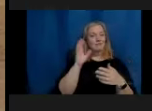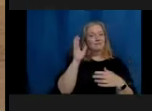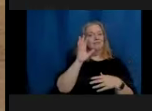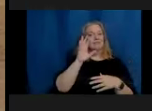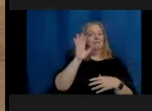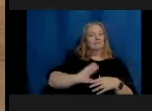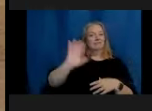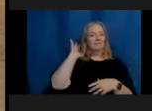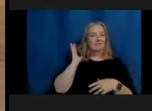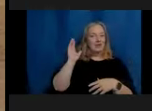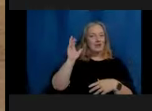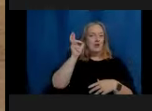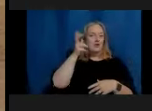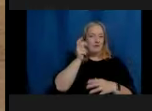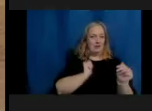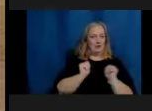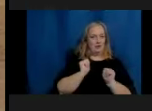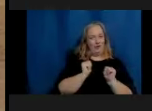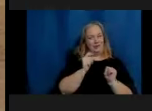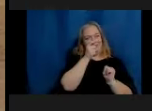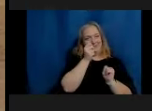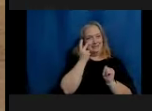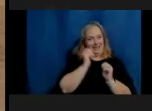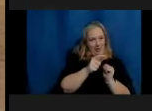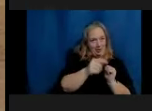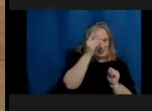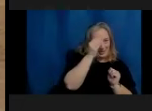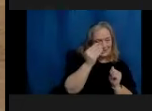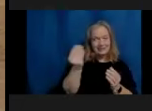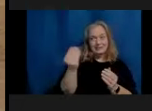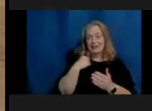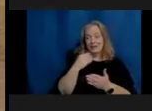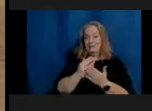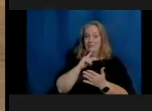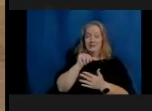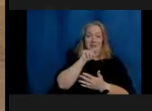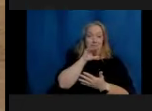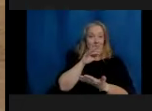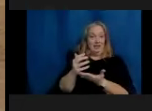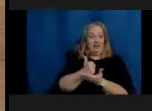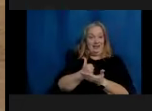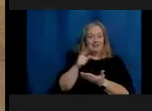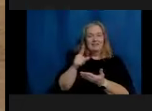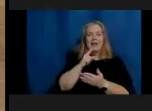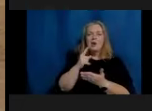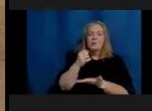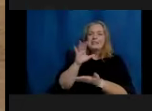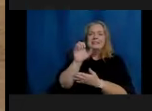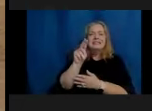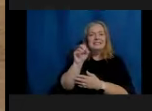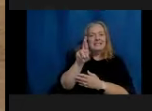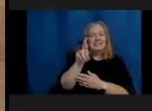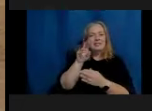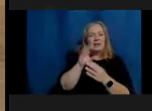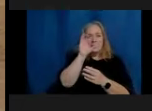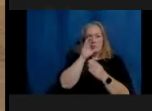really interesting seeing how like they were thinking, to like raunchy collections of folk songs, which were censored in a weird way. They would put it like the first